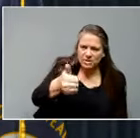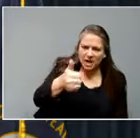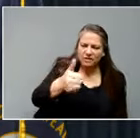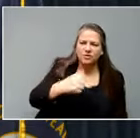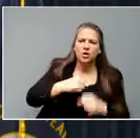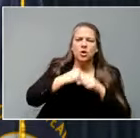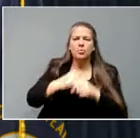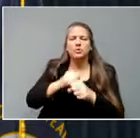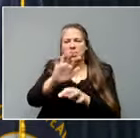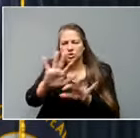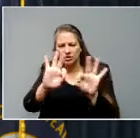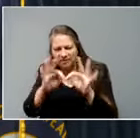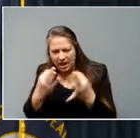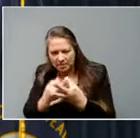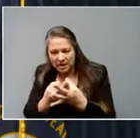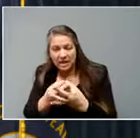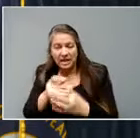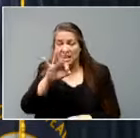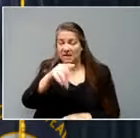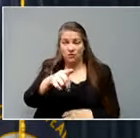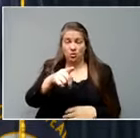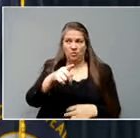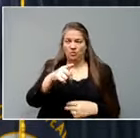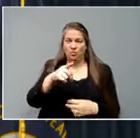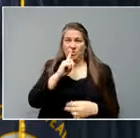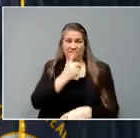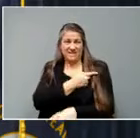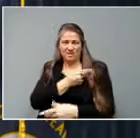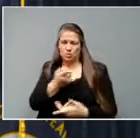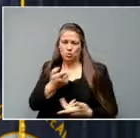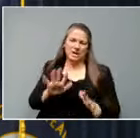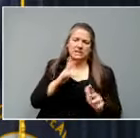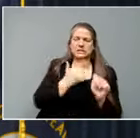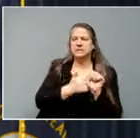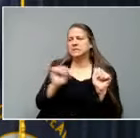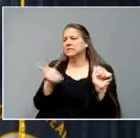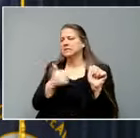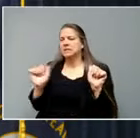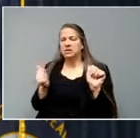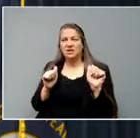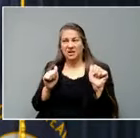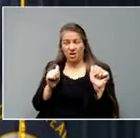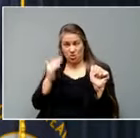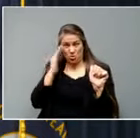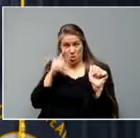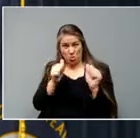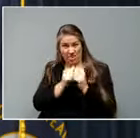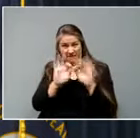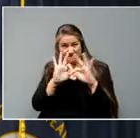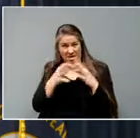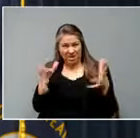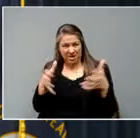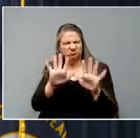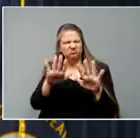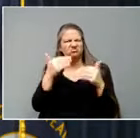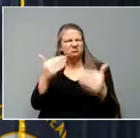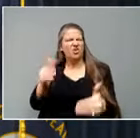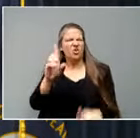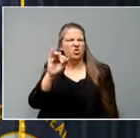family. If you haven't wanted to do it for whatever reason, just knowing you're getting together with them, do it for